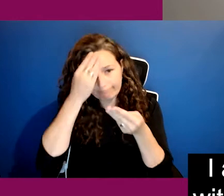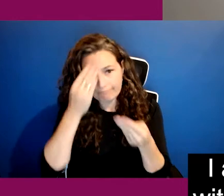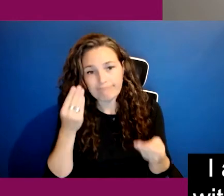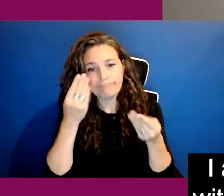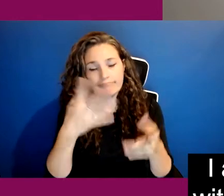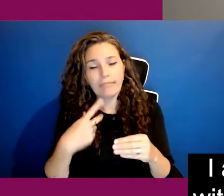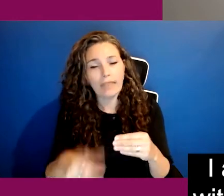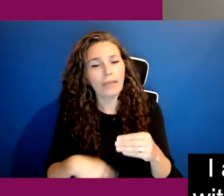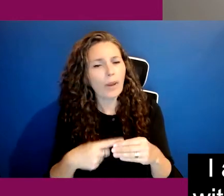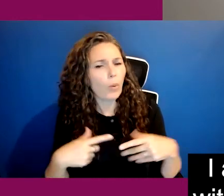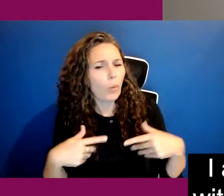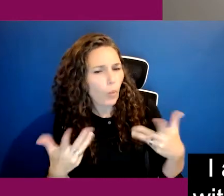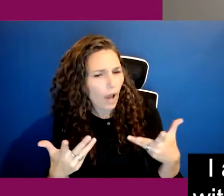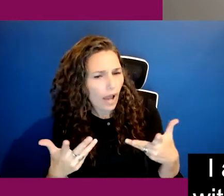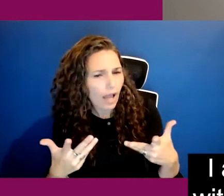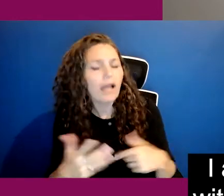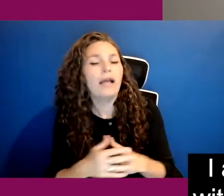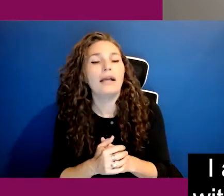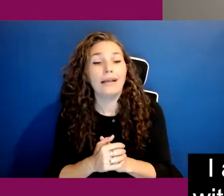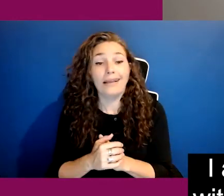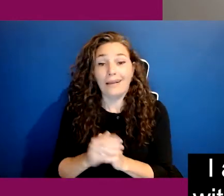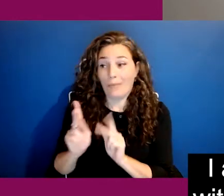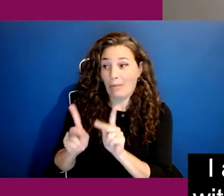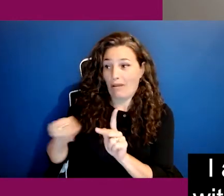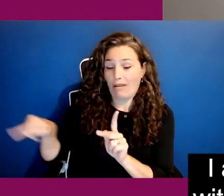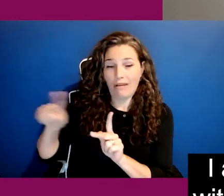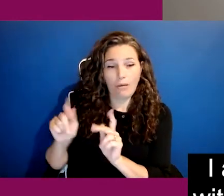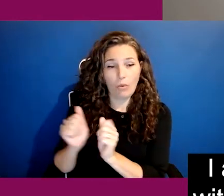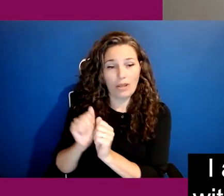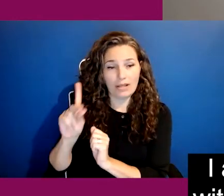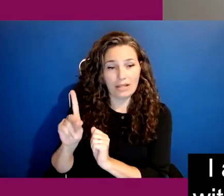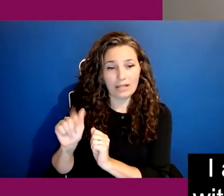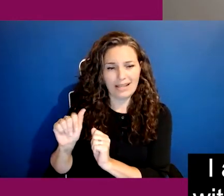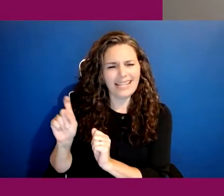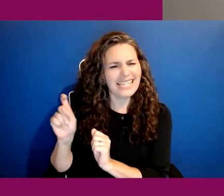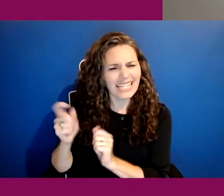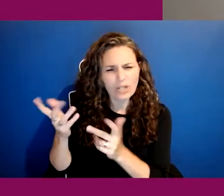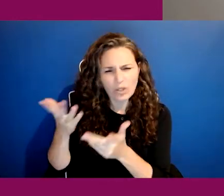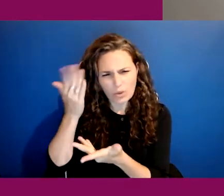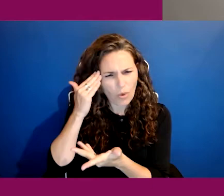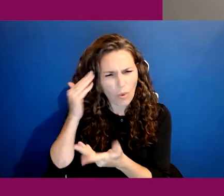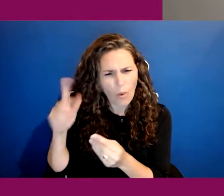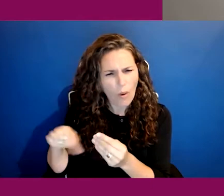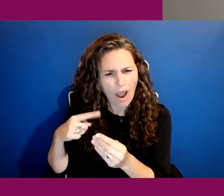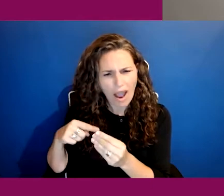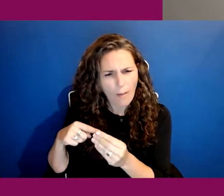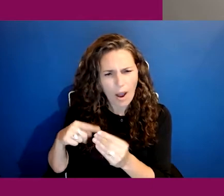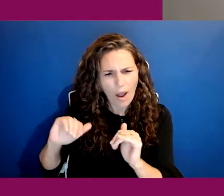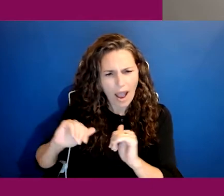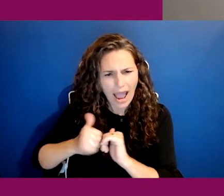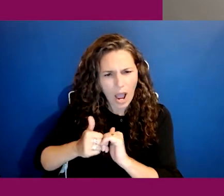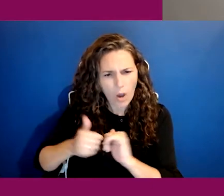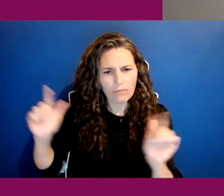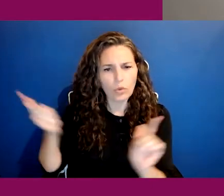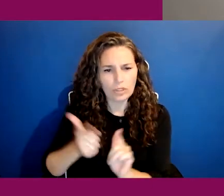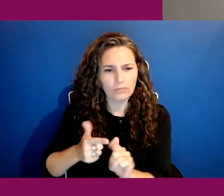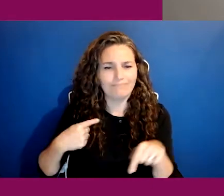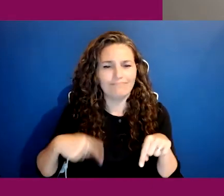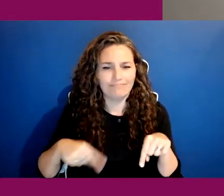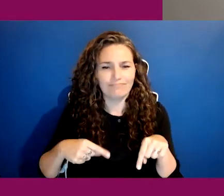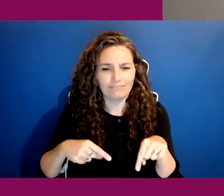I am here to talk to you about what people with disabilities need to know about reducing anxiety in disasters.